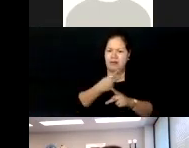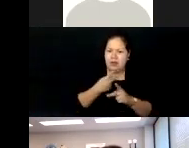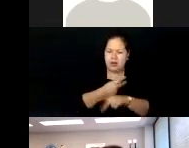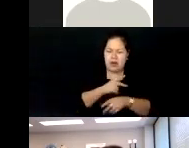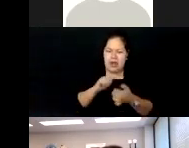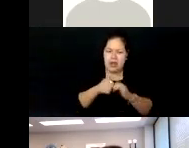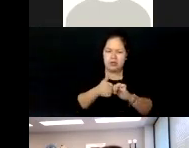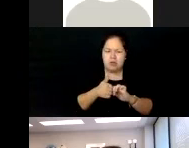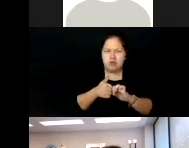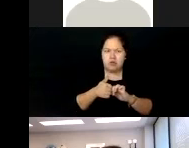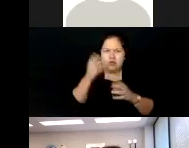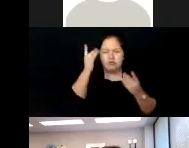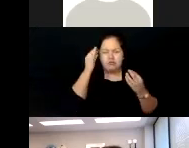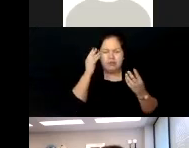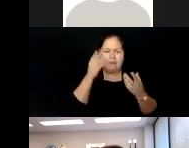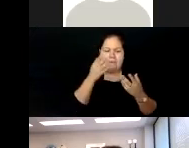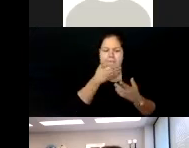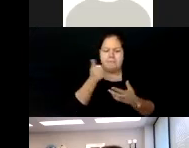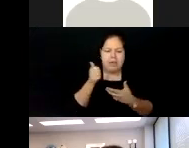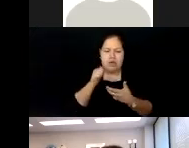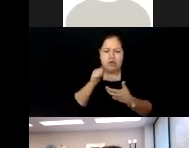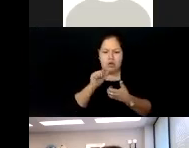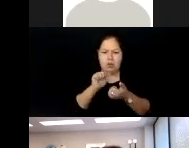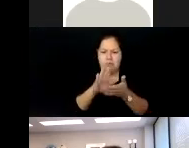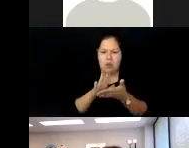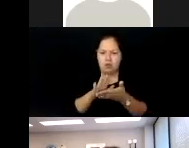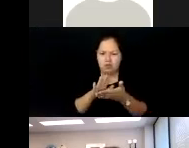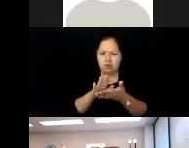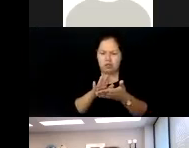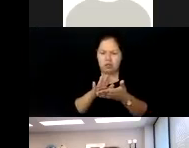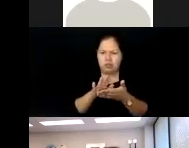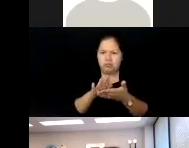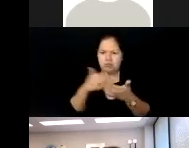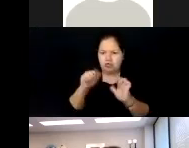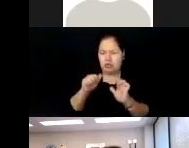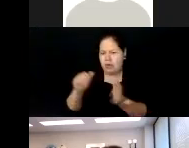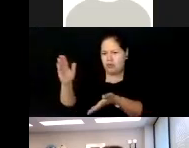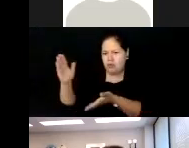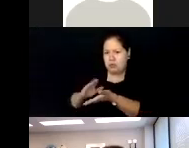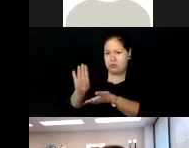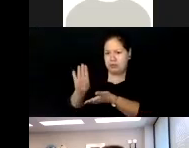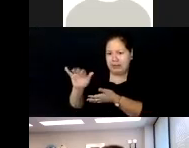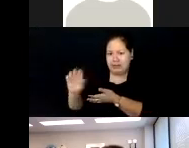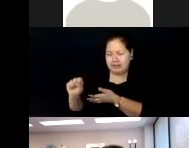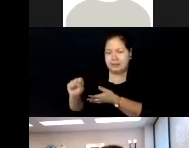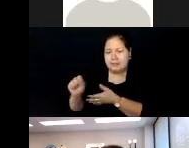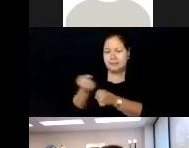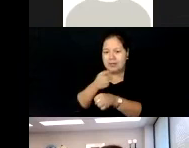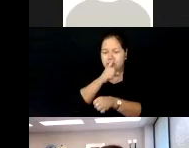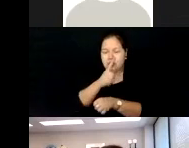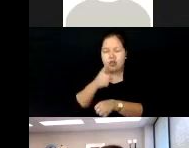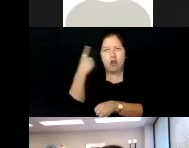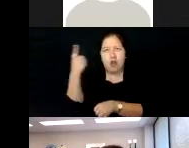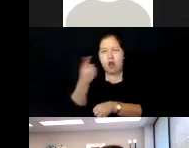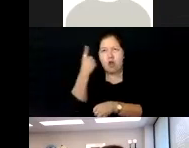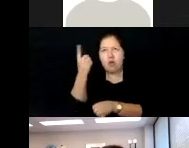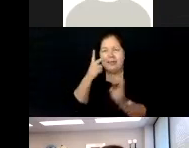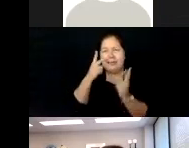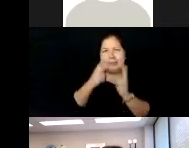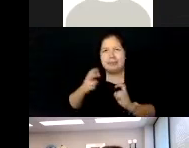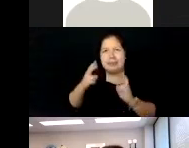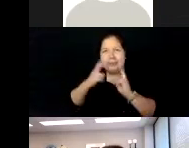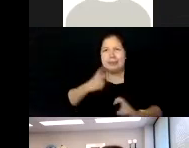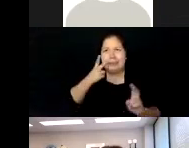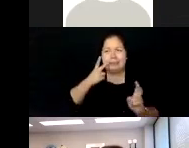think about the way in which we approach interpersonal relations, and constantly doing that work of self-reflection is